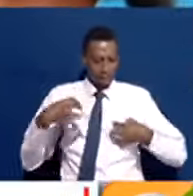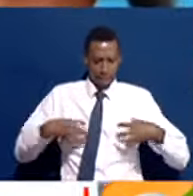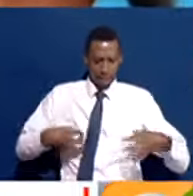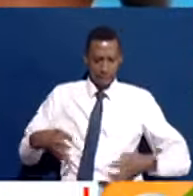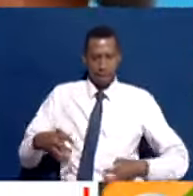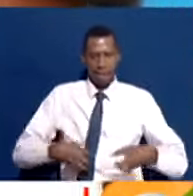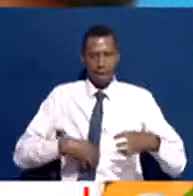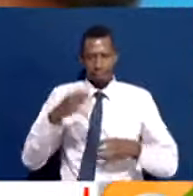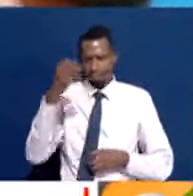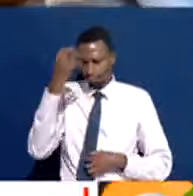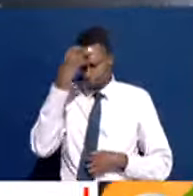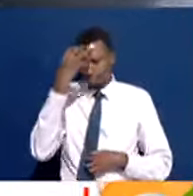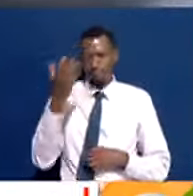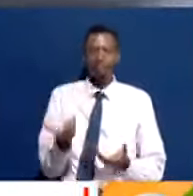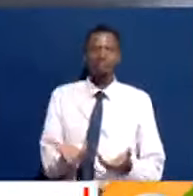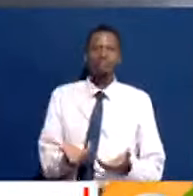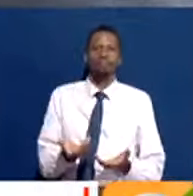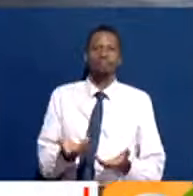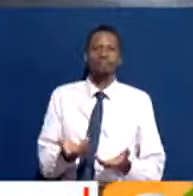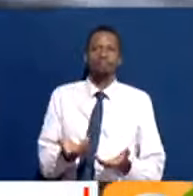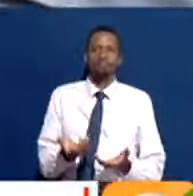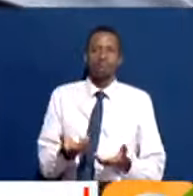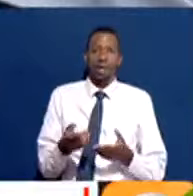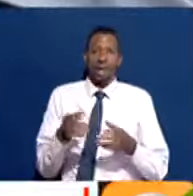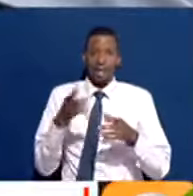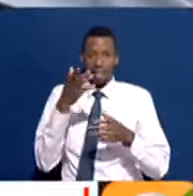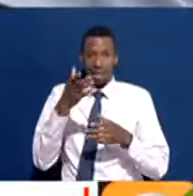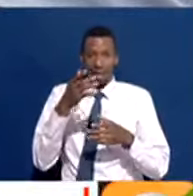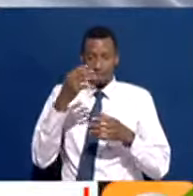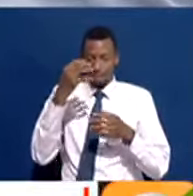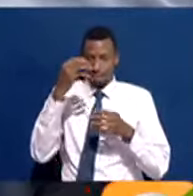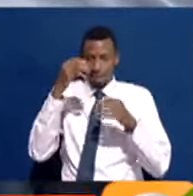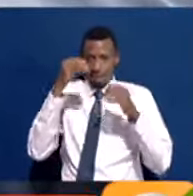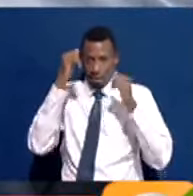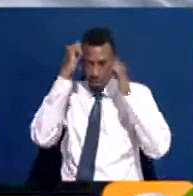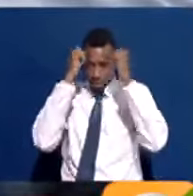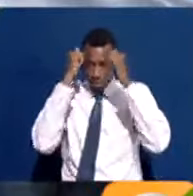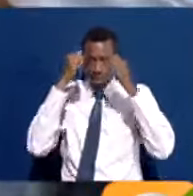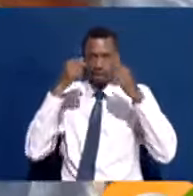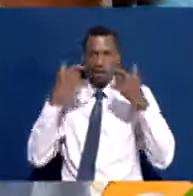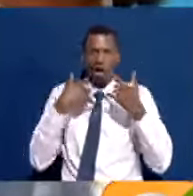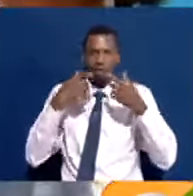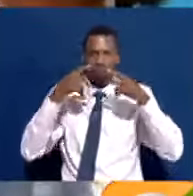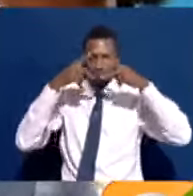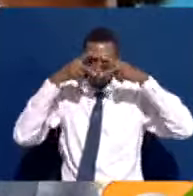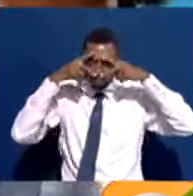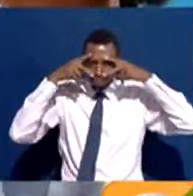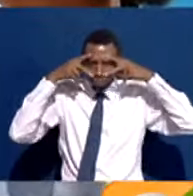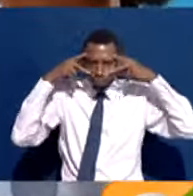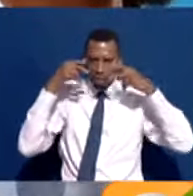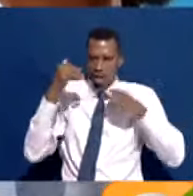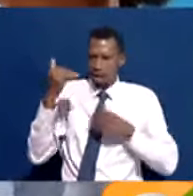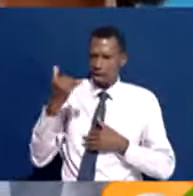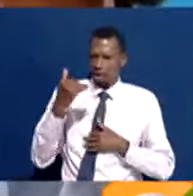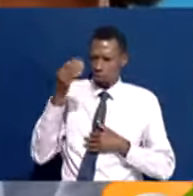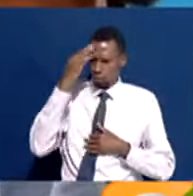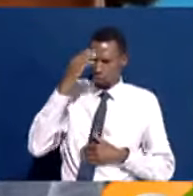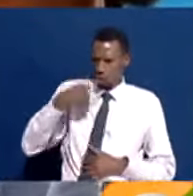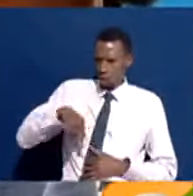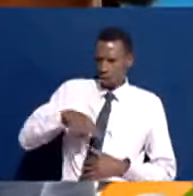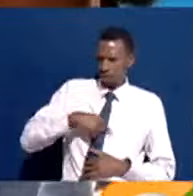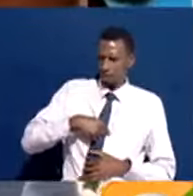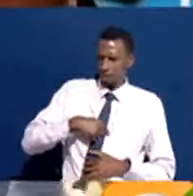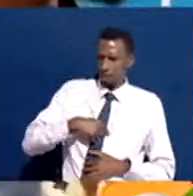madoadoa, na kwa kofia walikuwa wamevaa mask. Kaniuliza, unajua sisi?